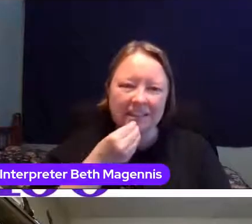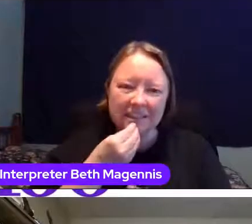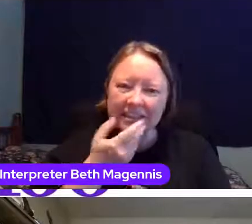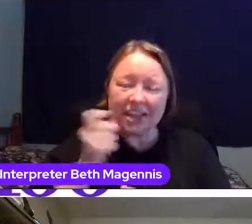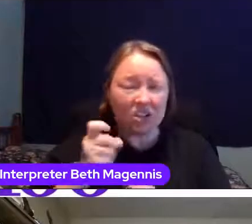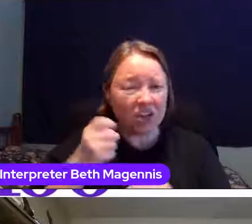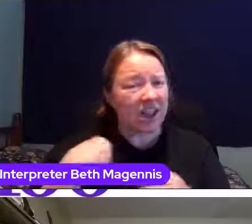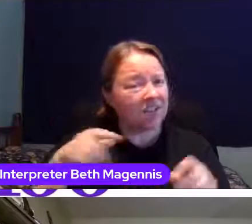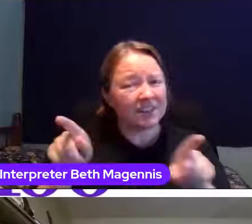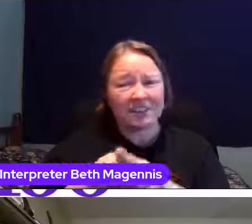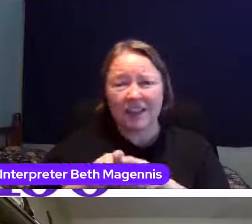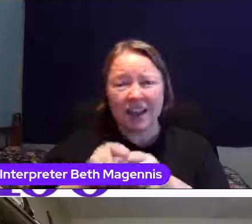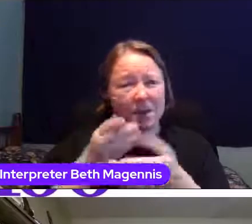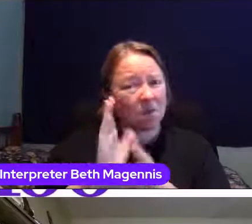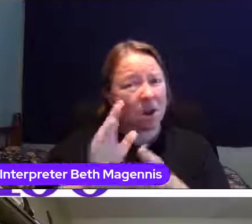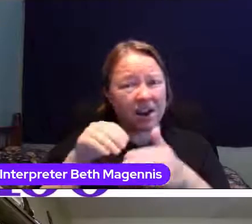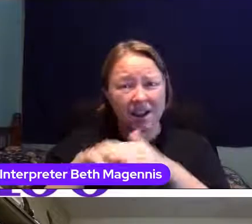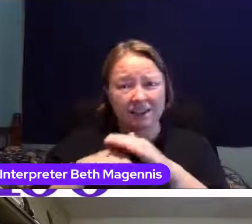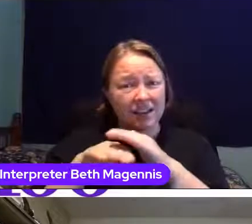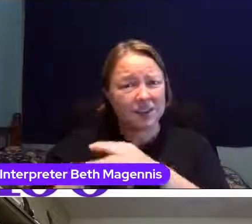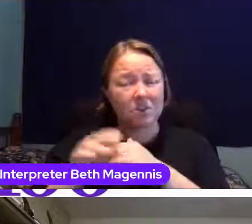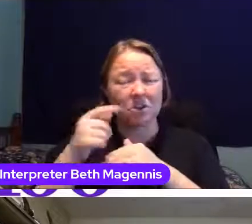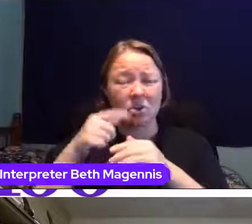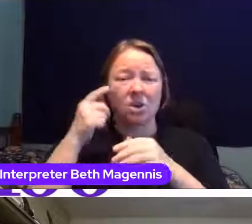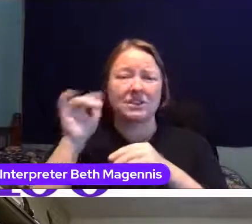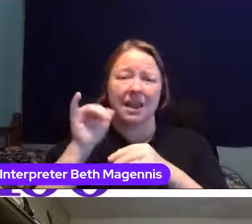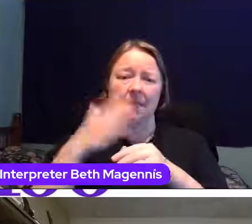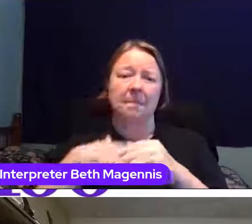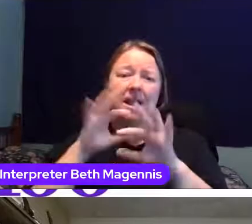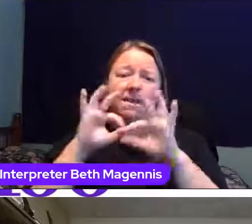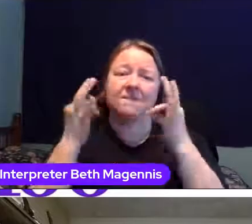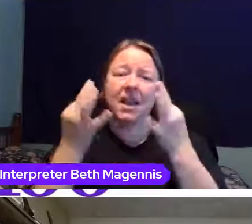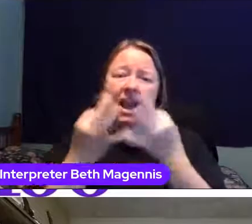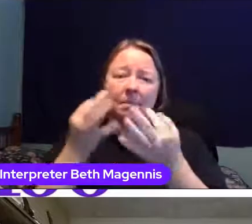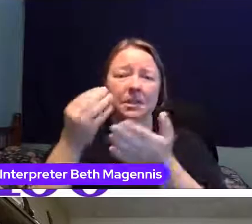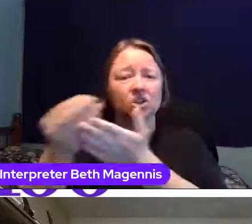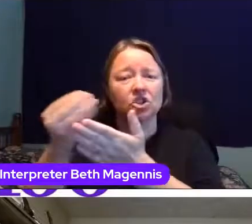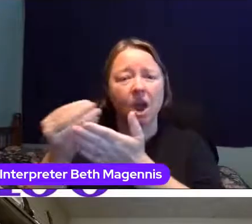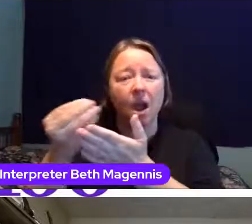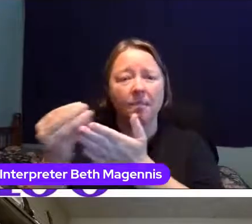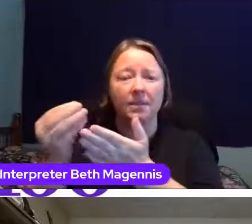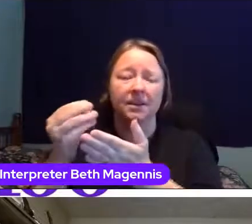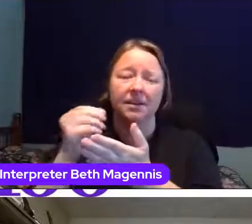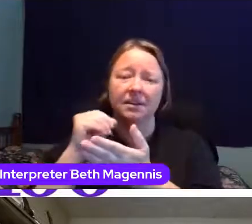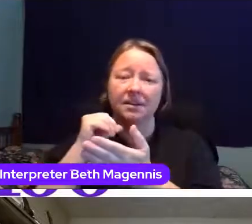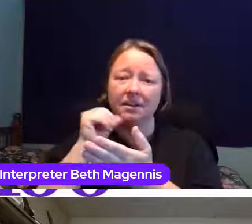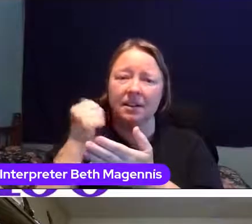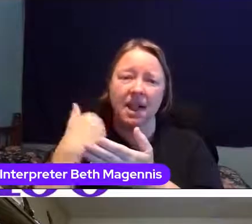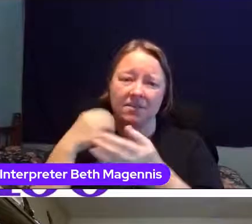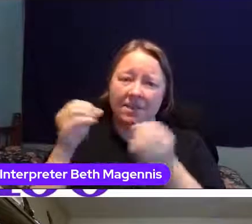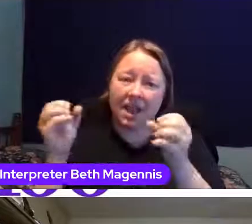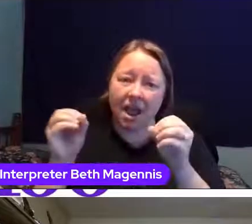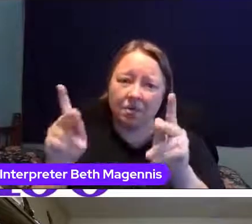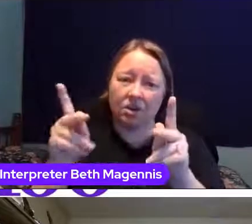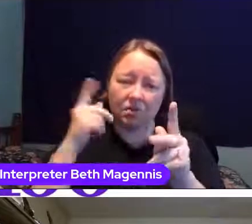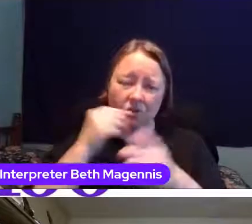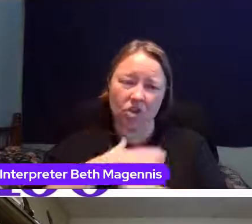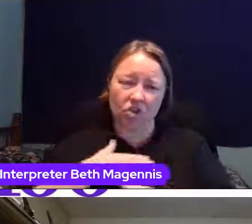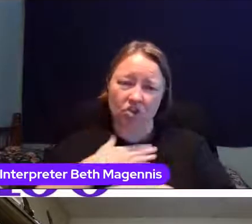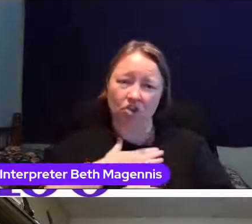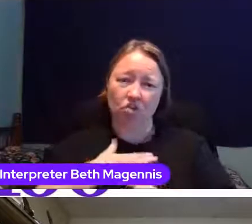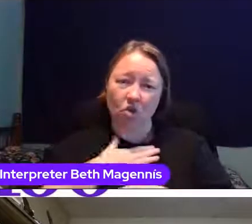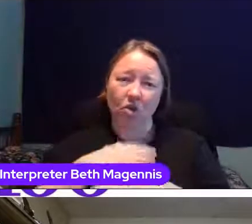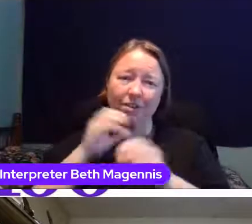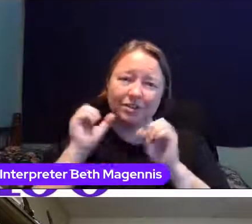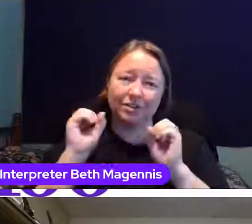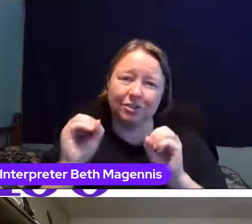accessibility. And so I'm looking at it as if it's my family, you know, shopping and not having that opportunity to, you know, of enjoyment. And so,